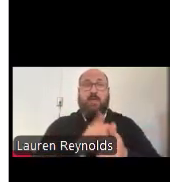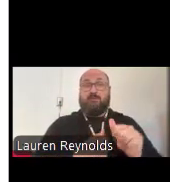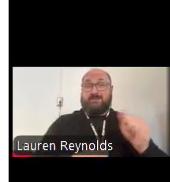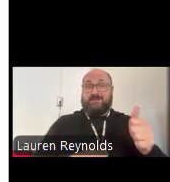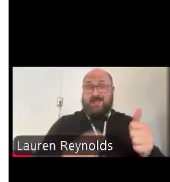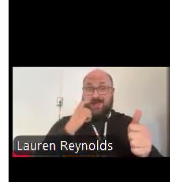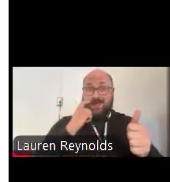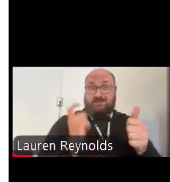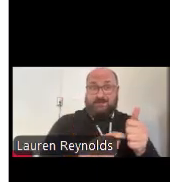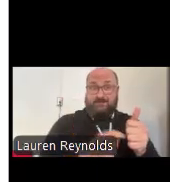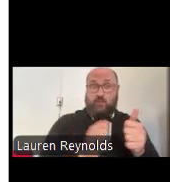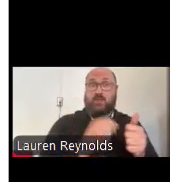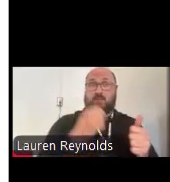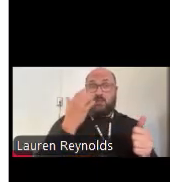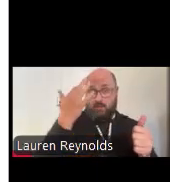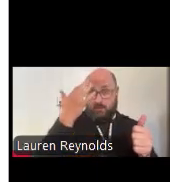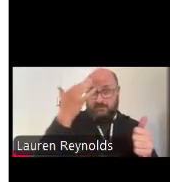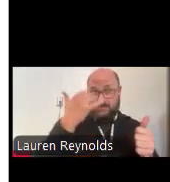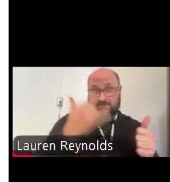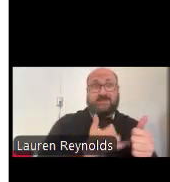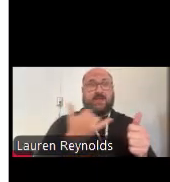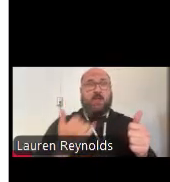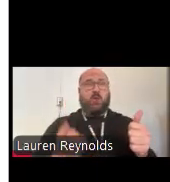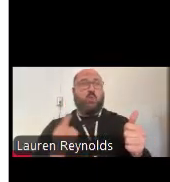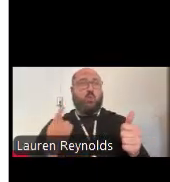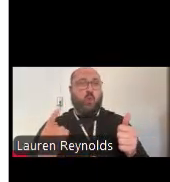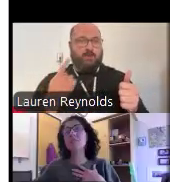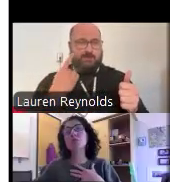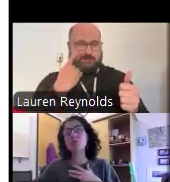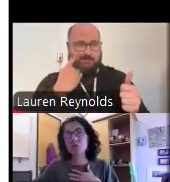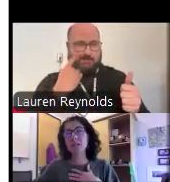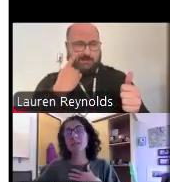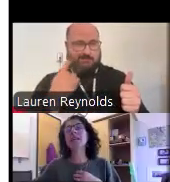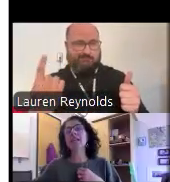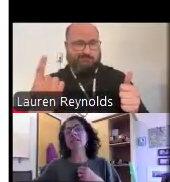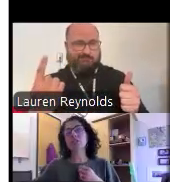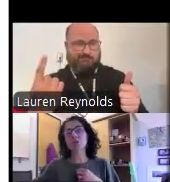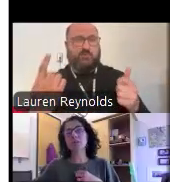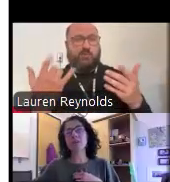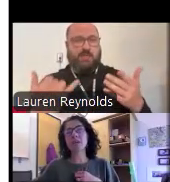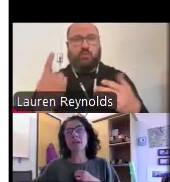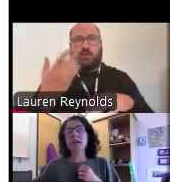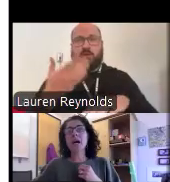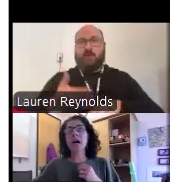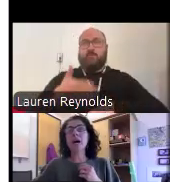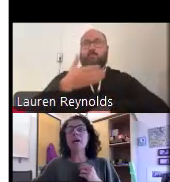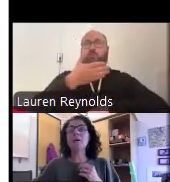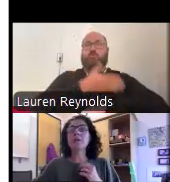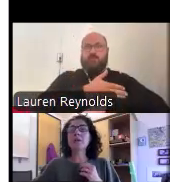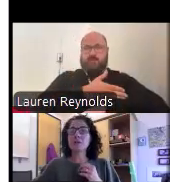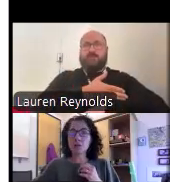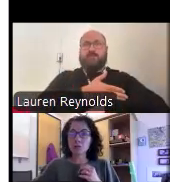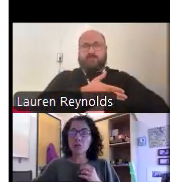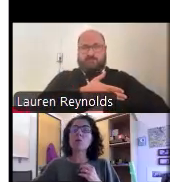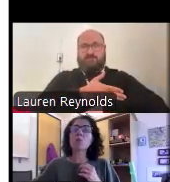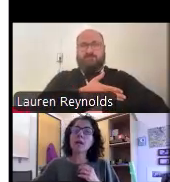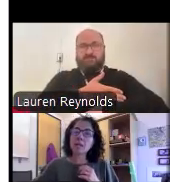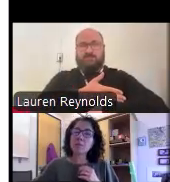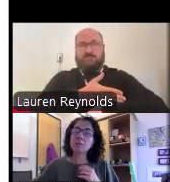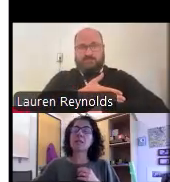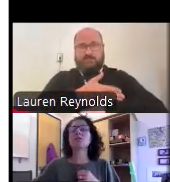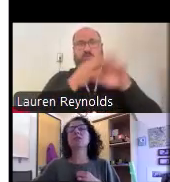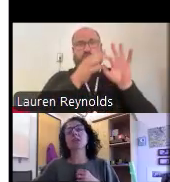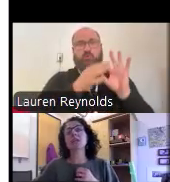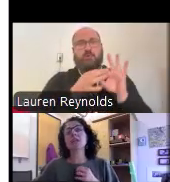identified with autism, we have 1 child suspected of autism. So that to us is an improvement in terms of children who